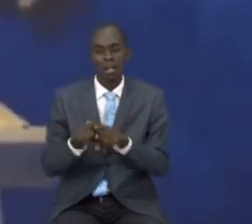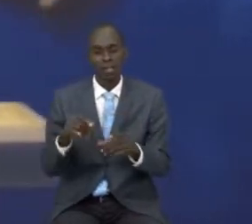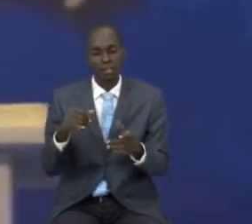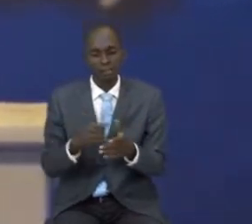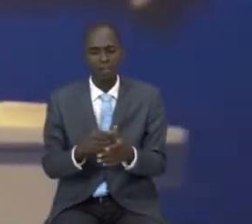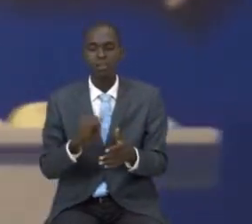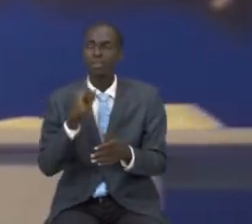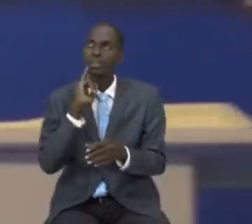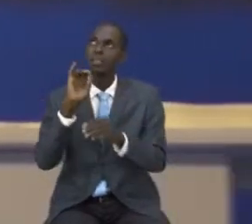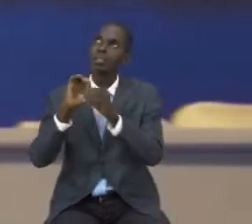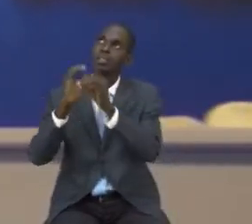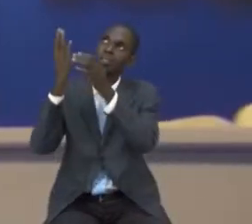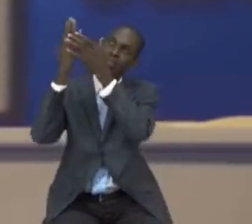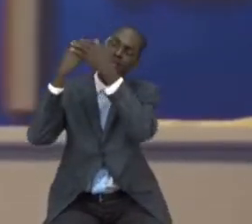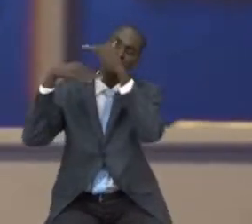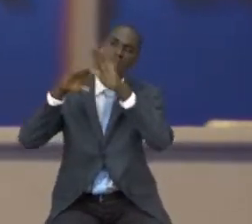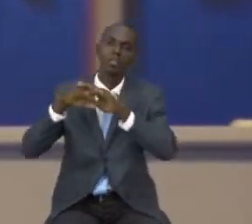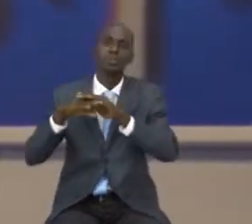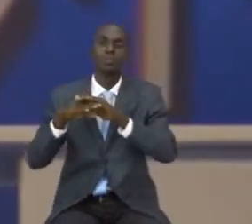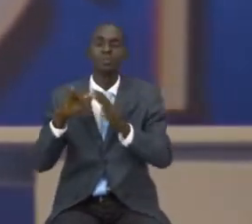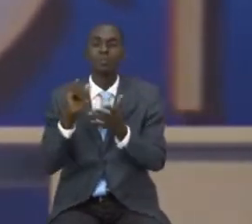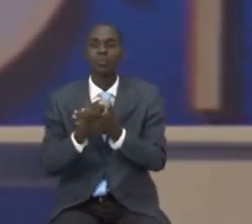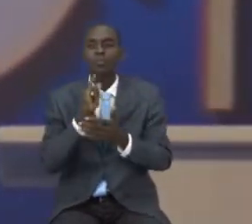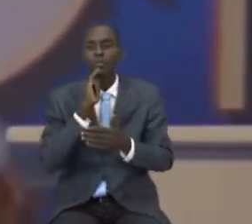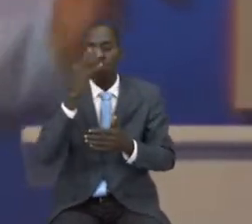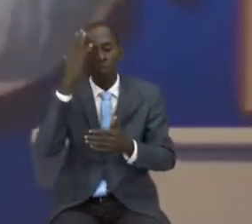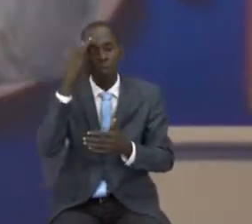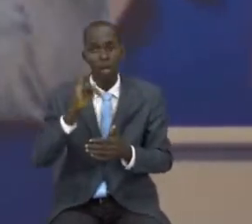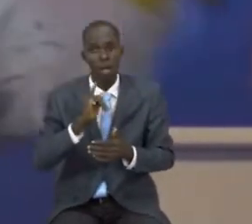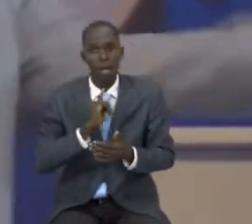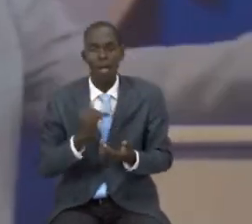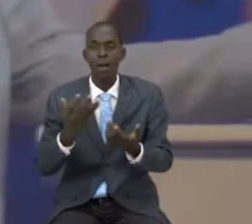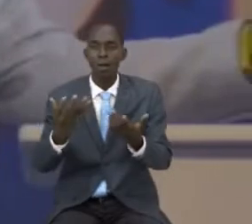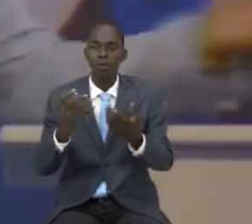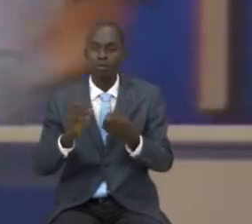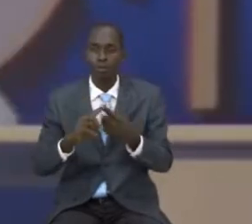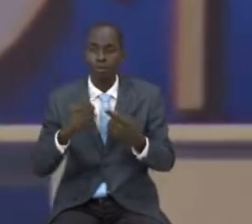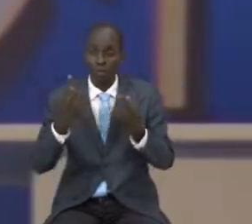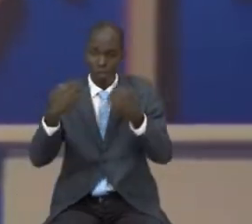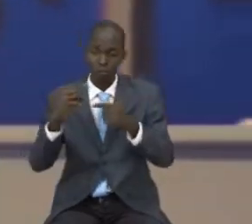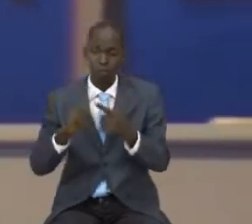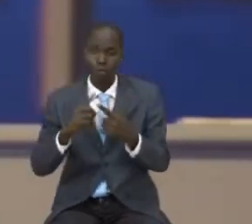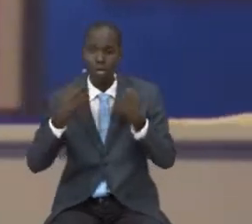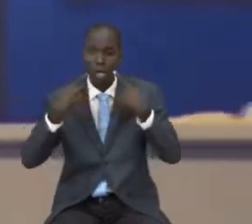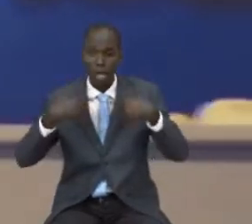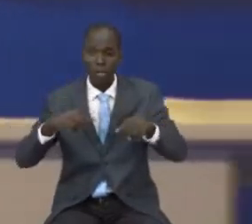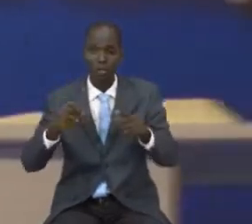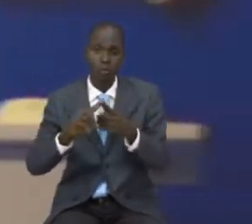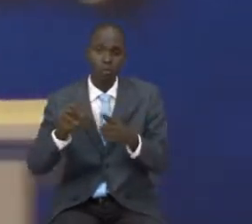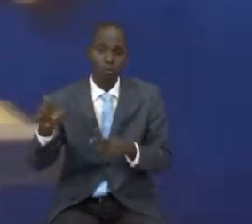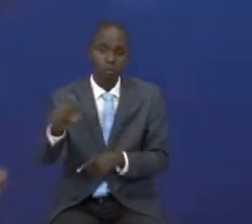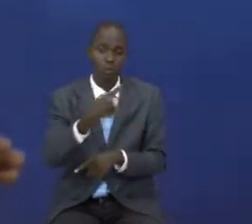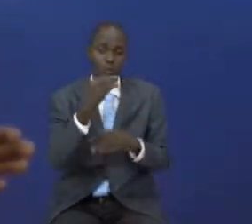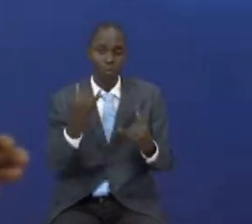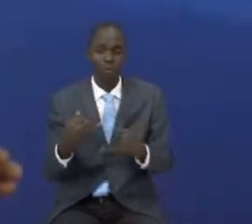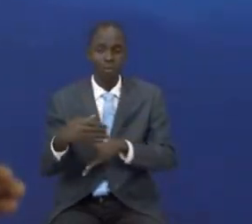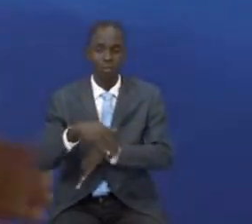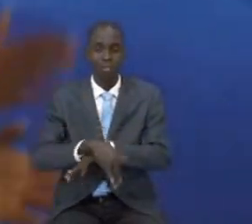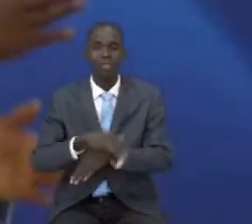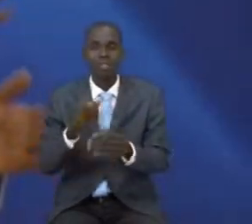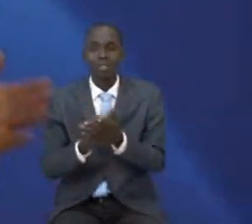in heaven. That's why I came to tell you today that the sickness in your